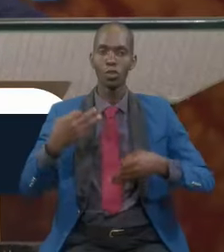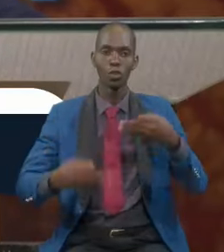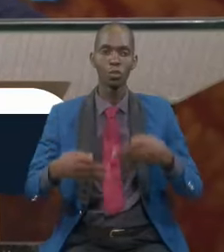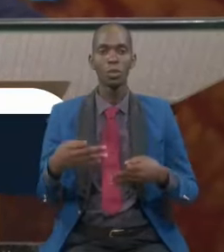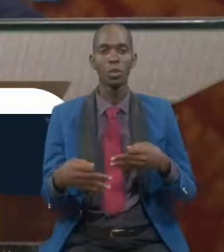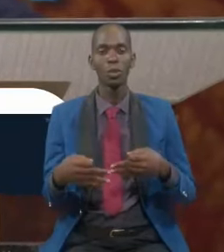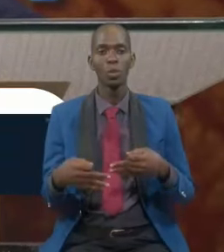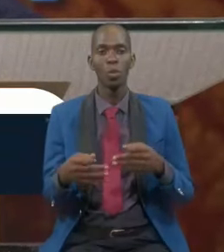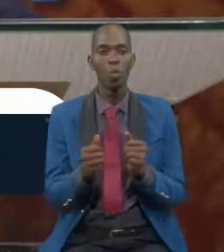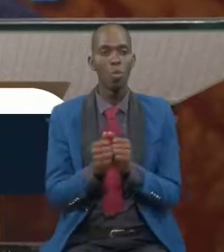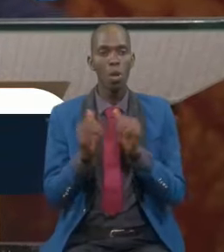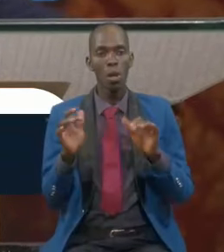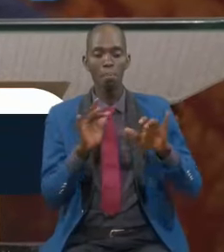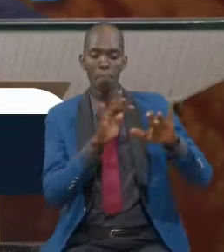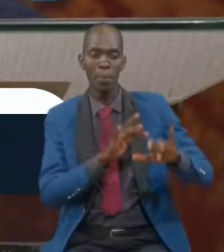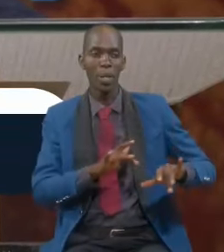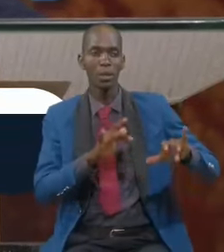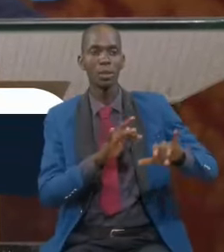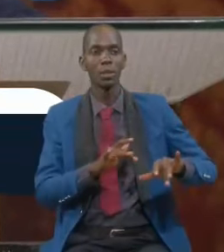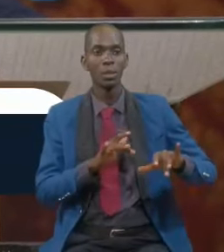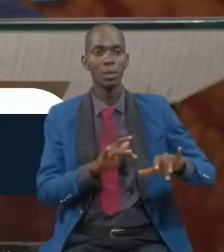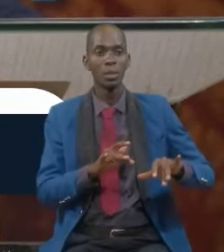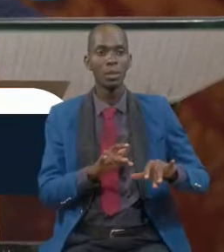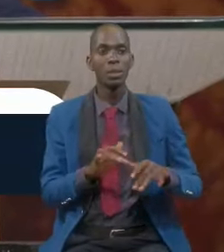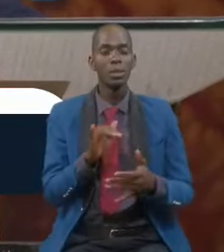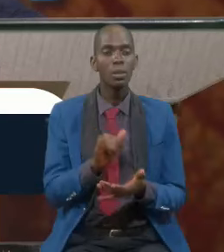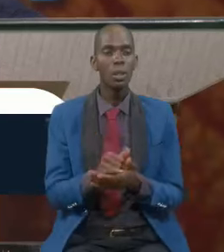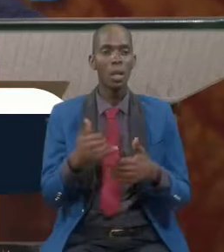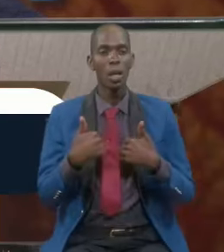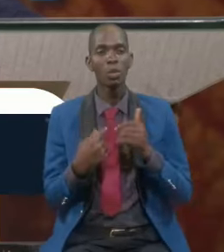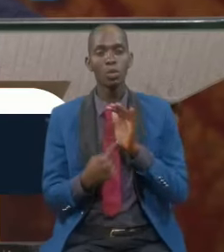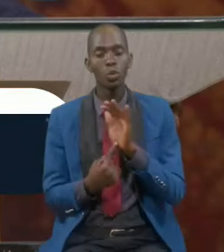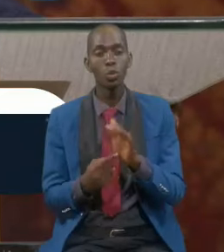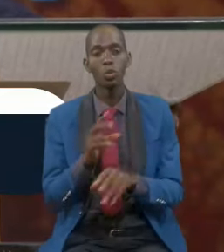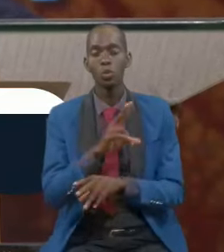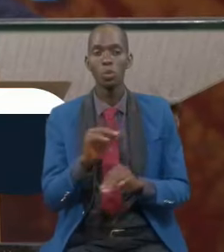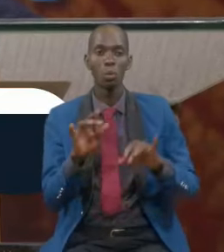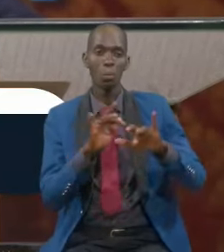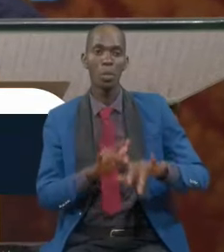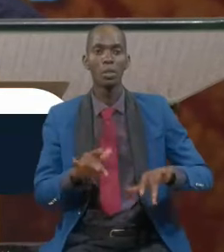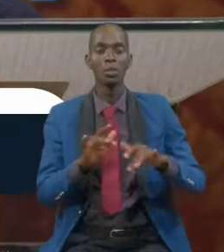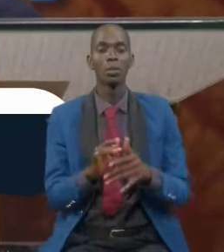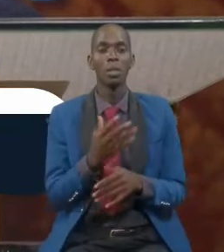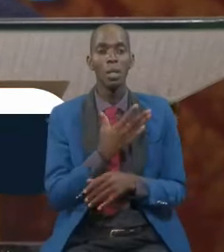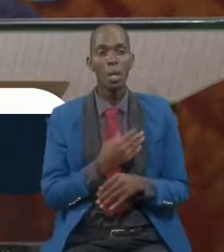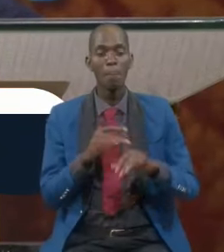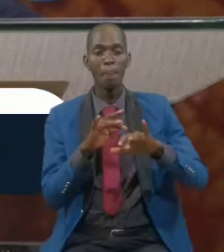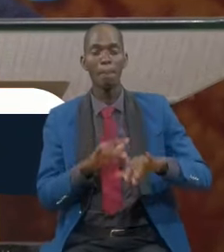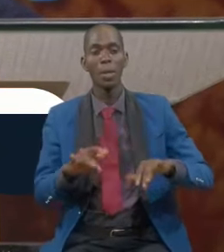judgment without mercy that has showed no mercy, and